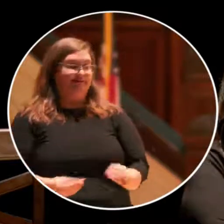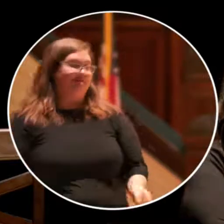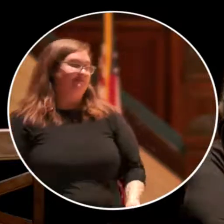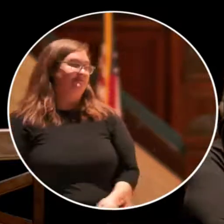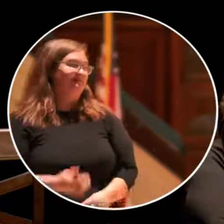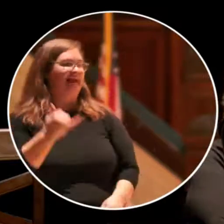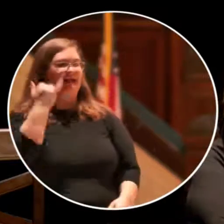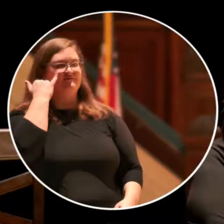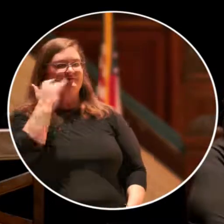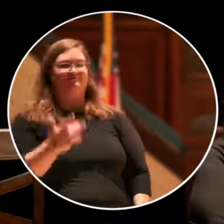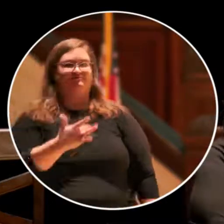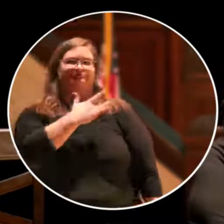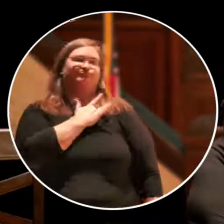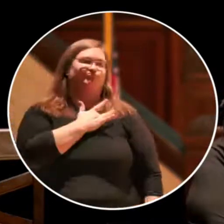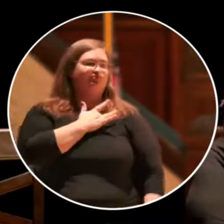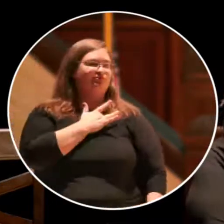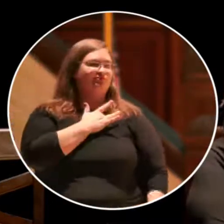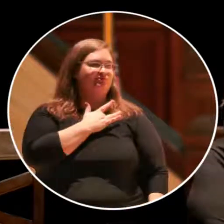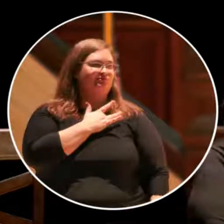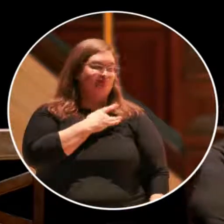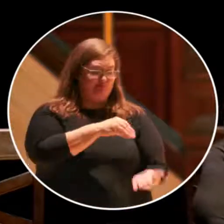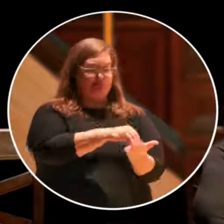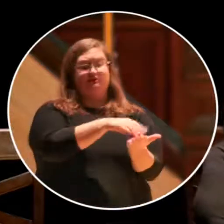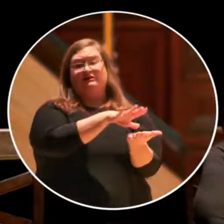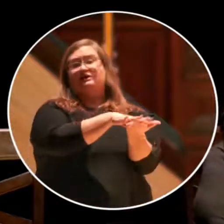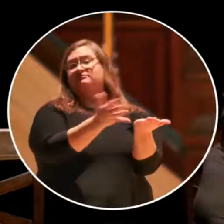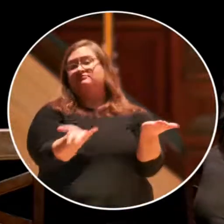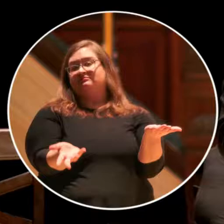so moved, write it down.